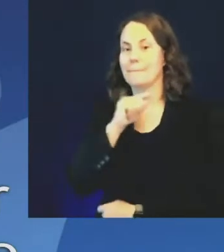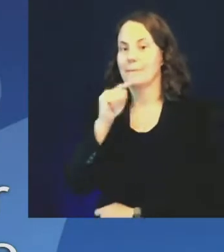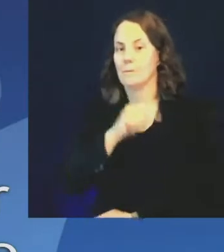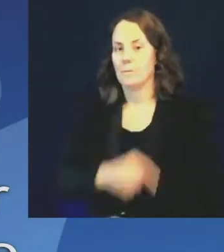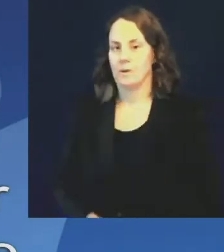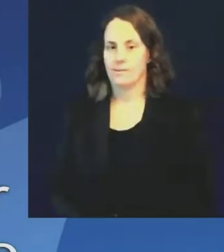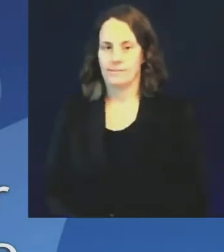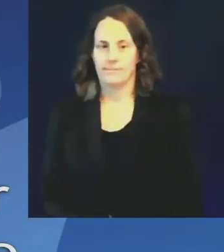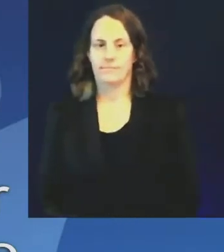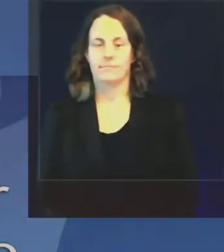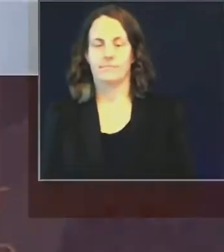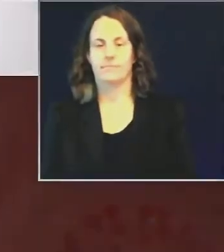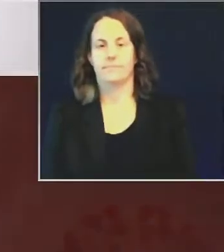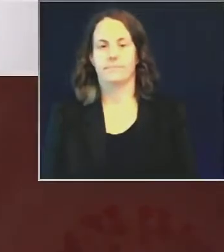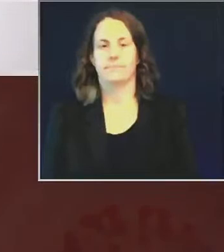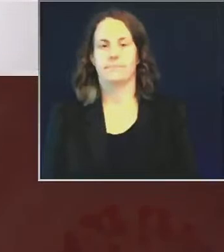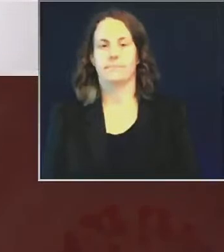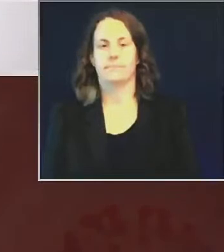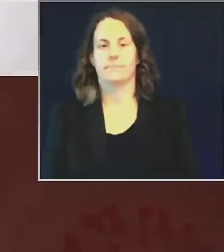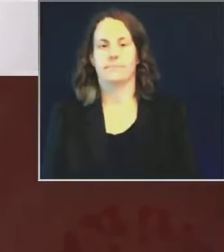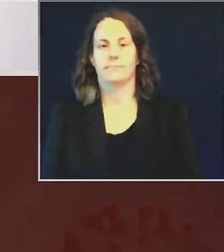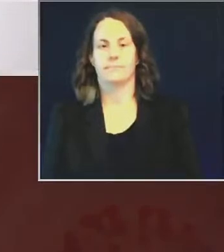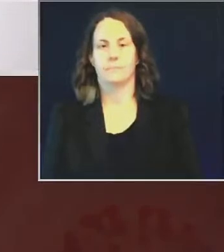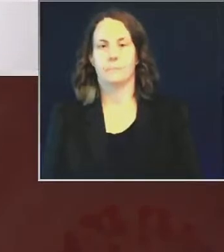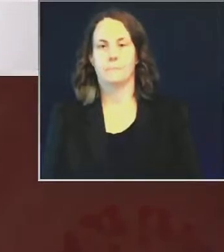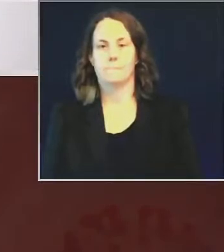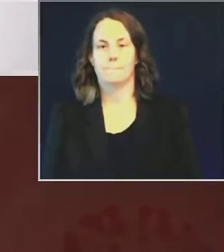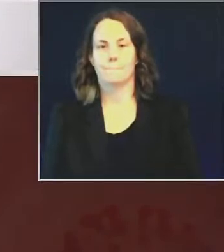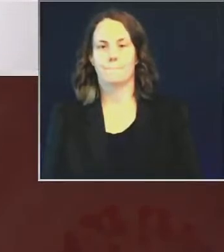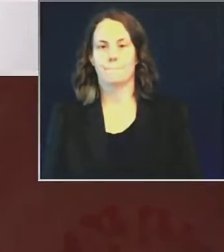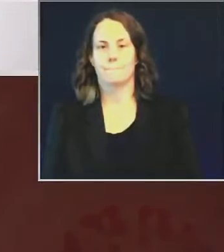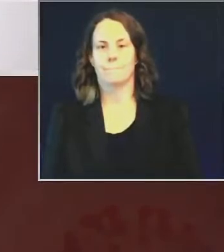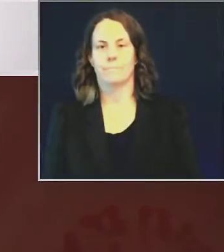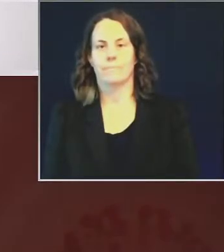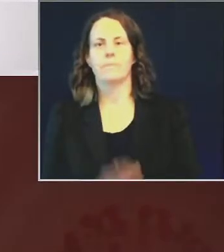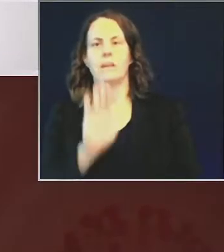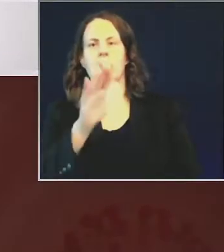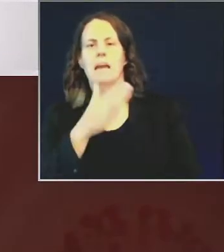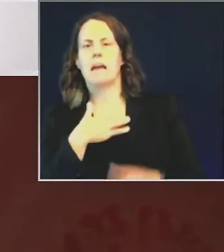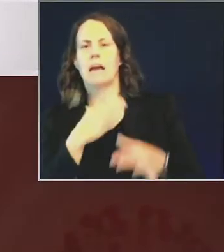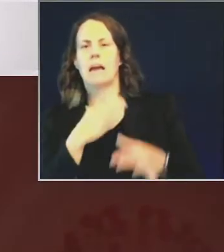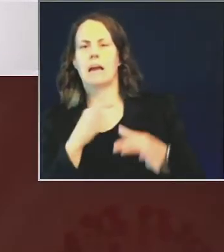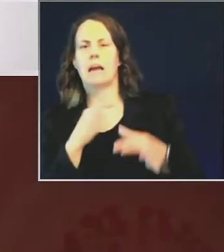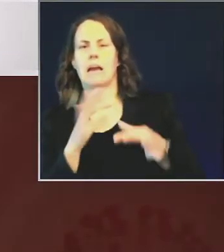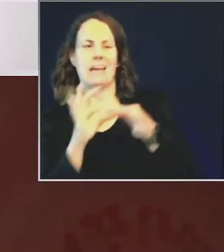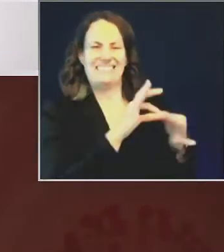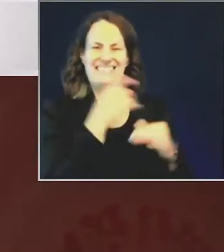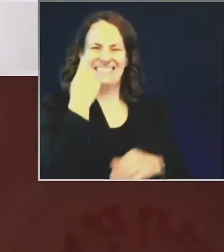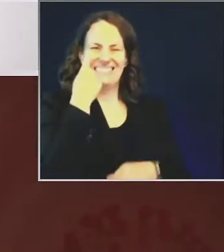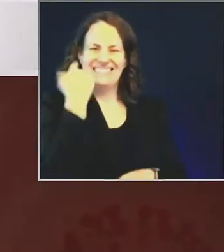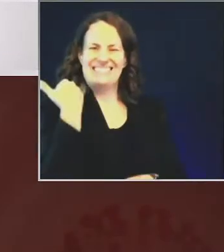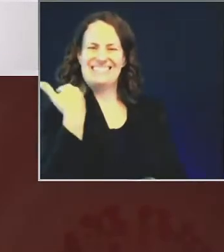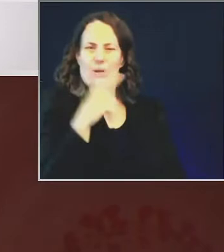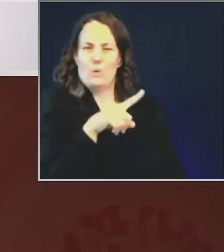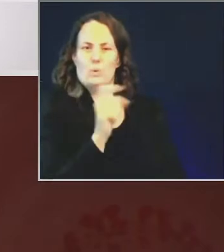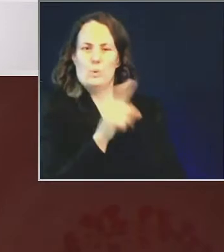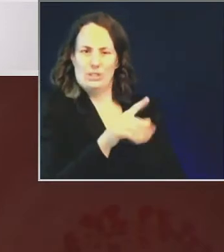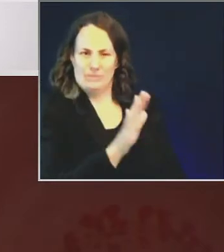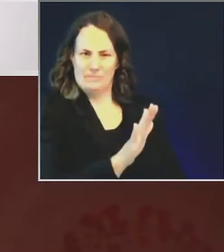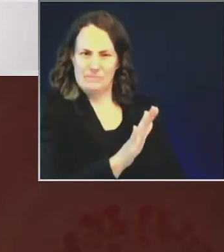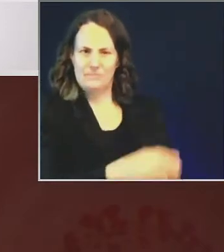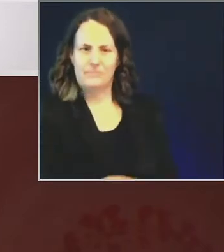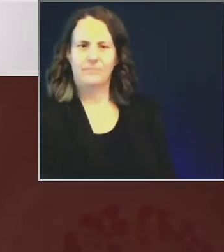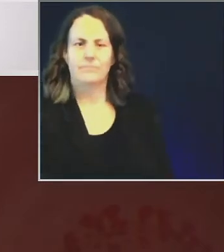Thank you for taking my question. Following up on that last question, I want to ask, if you could look at the data, what do they reveal